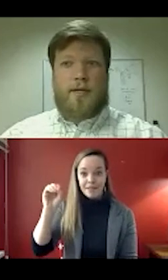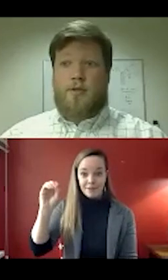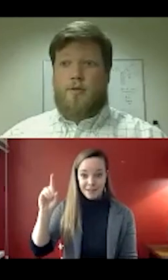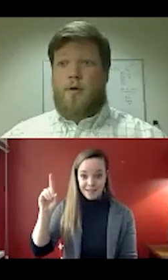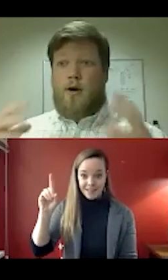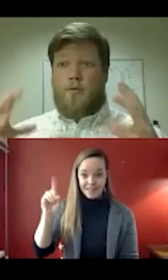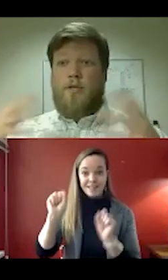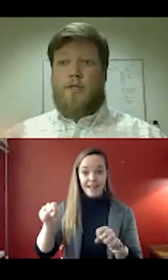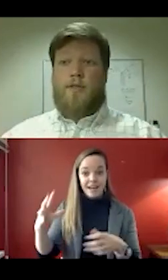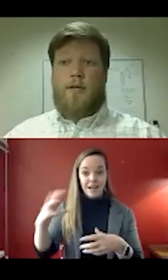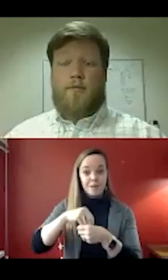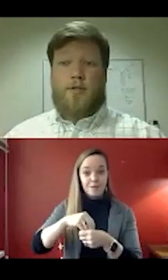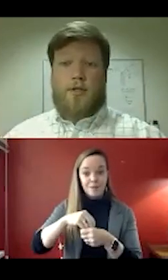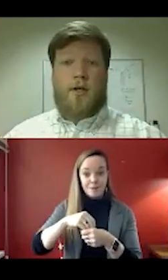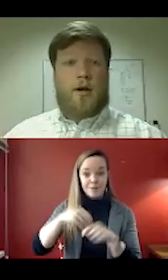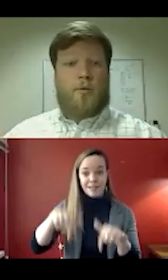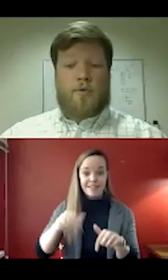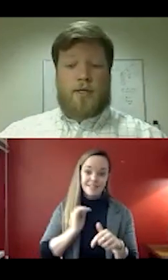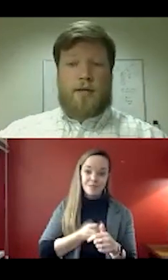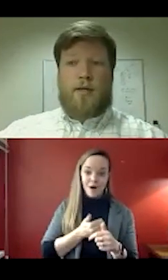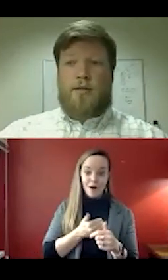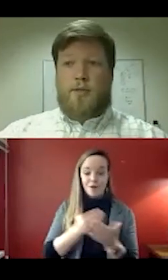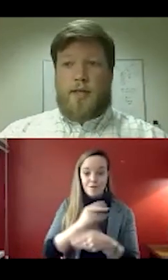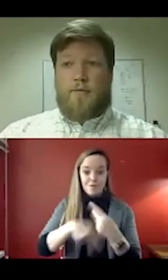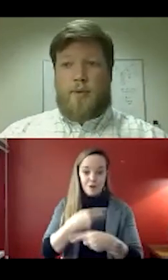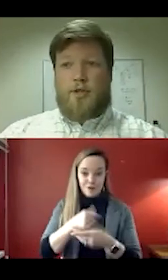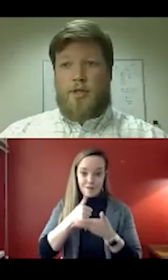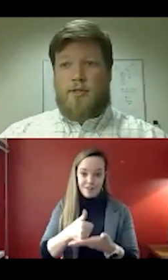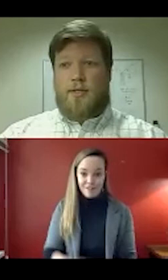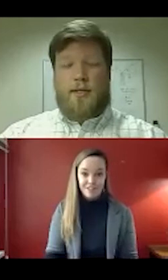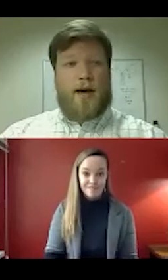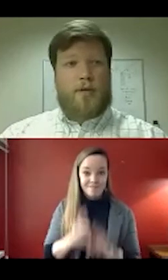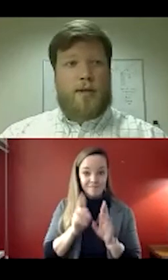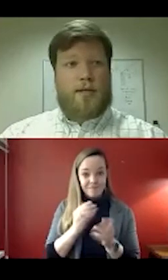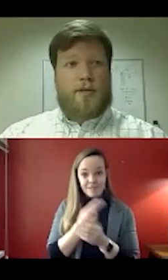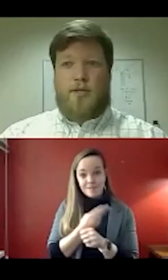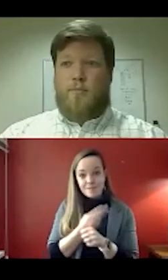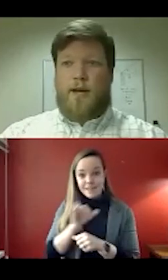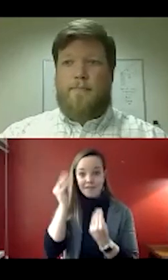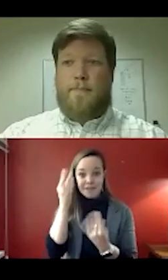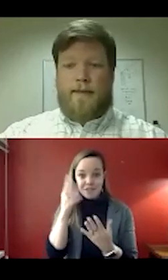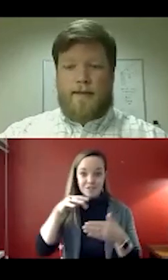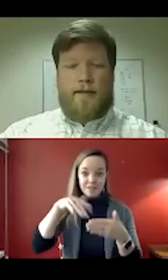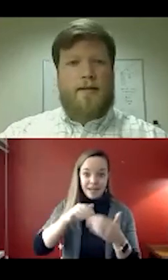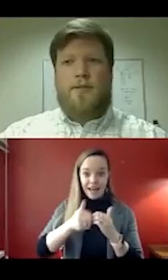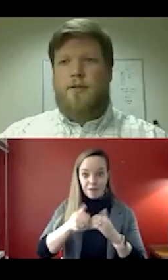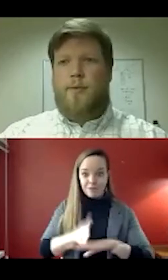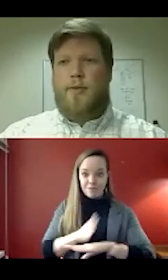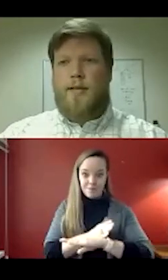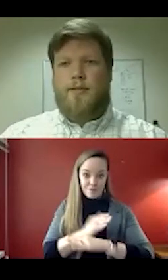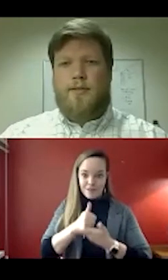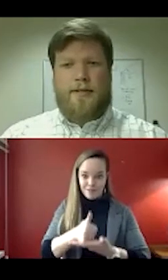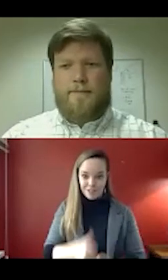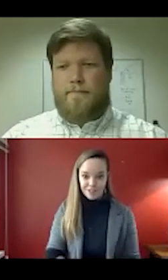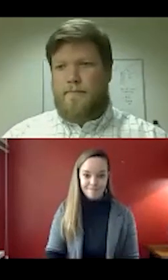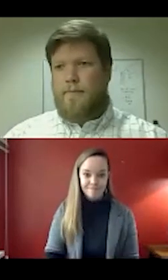this into our revisions of the intervention, hopefully using that information to study how we could make the intervention even better. And here's a little bit about what